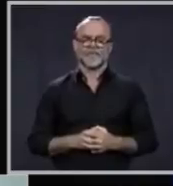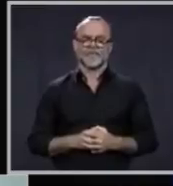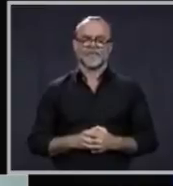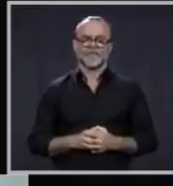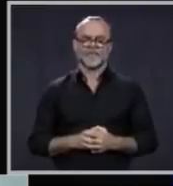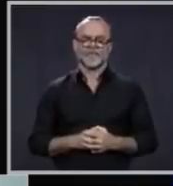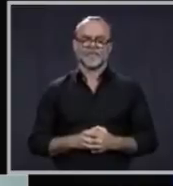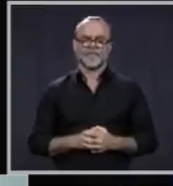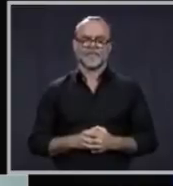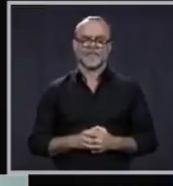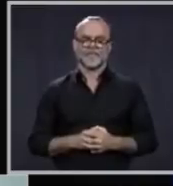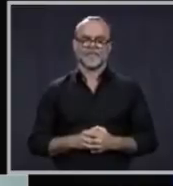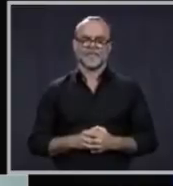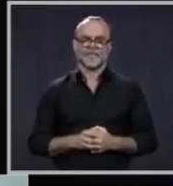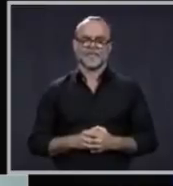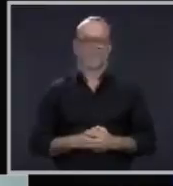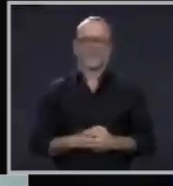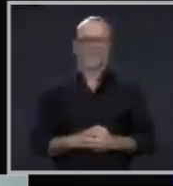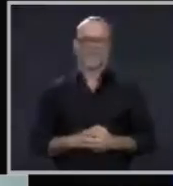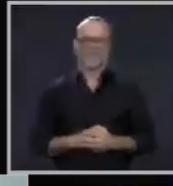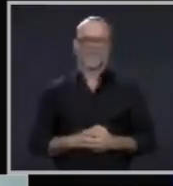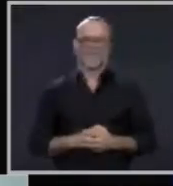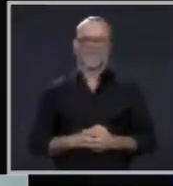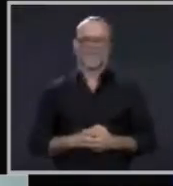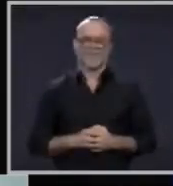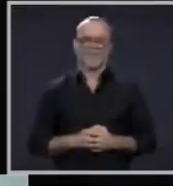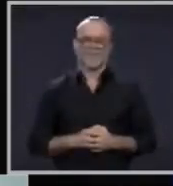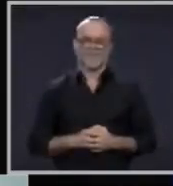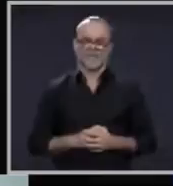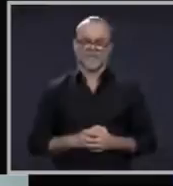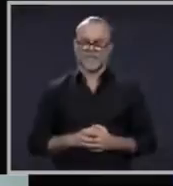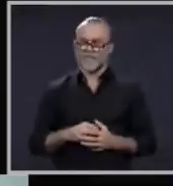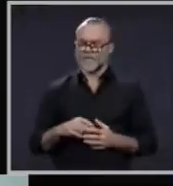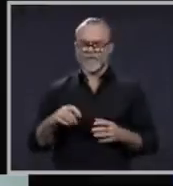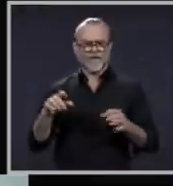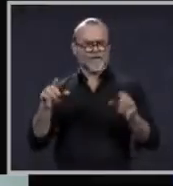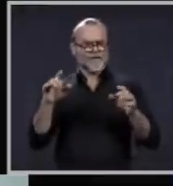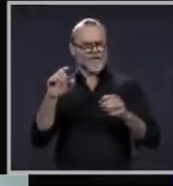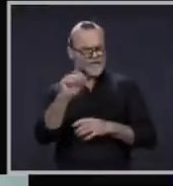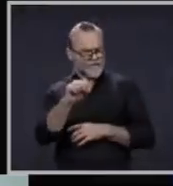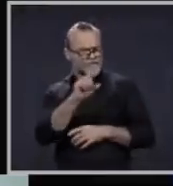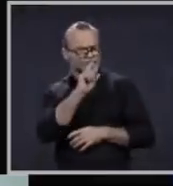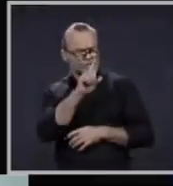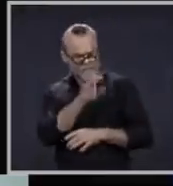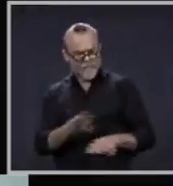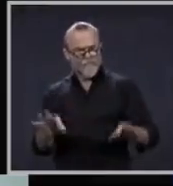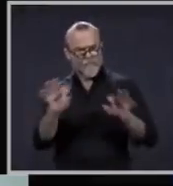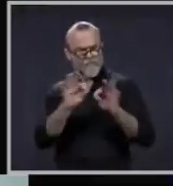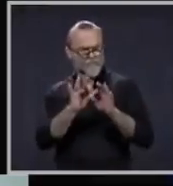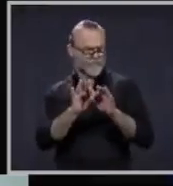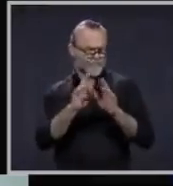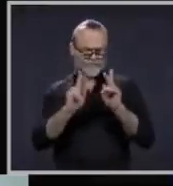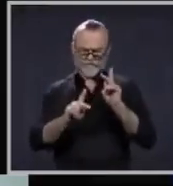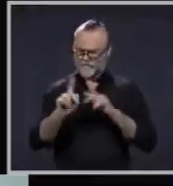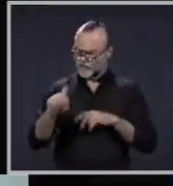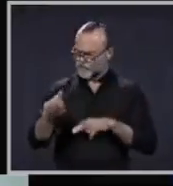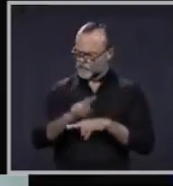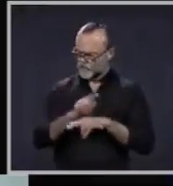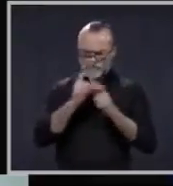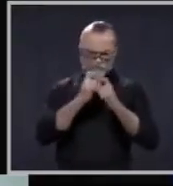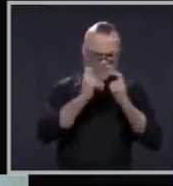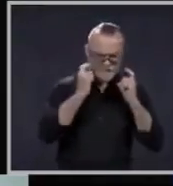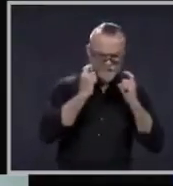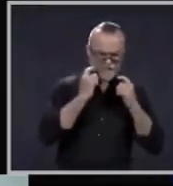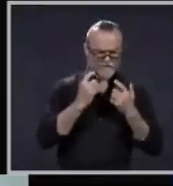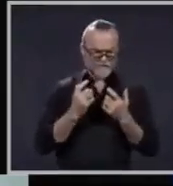continue to open retail business, to open daycare centers,